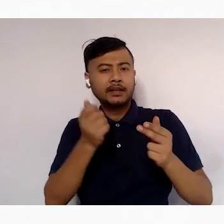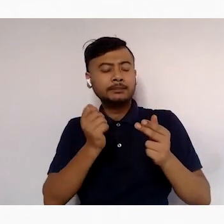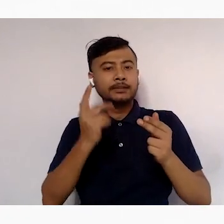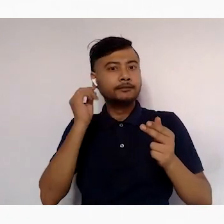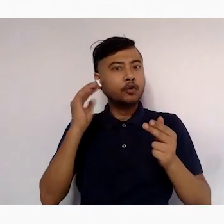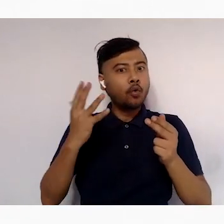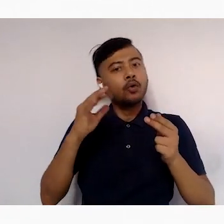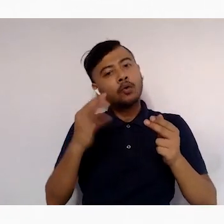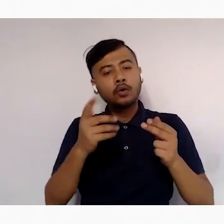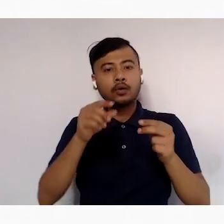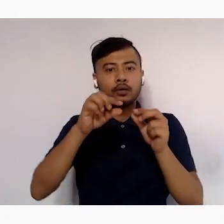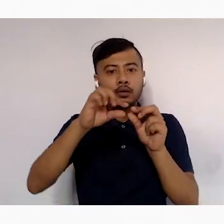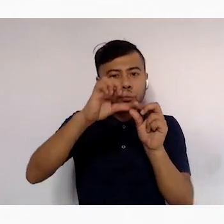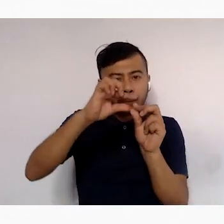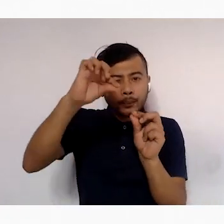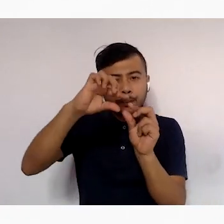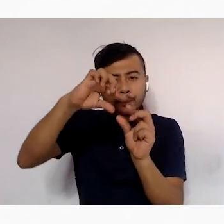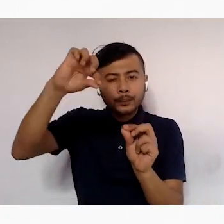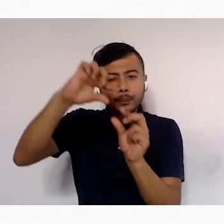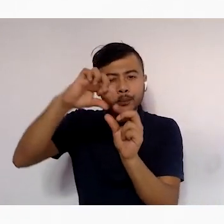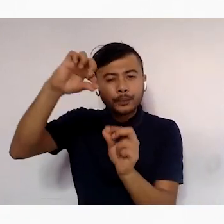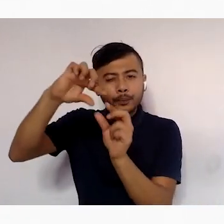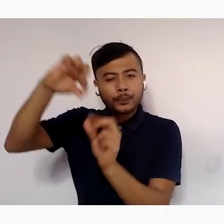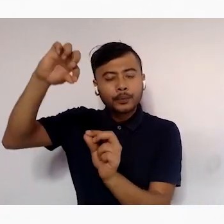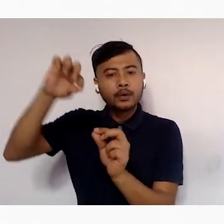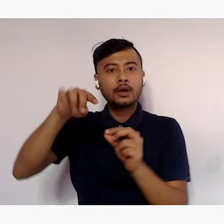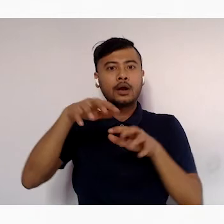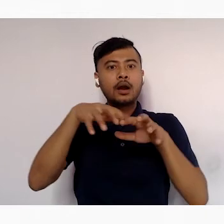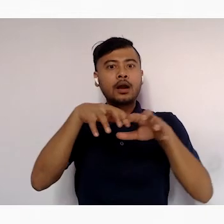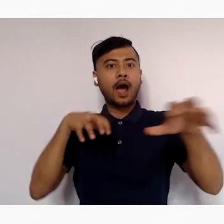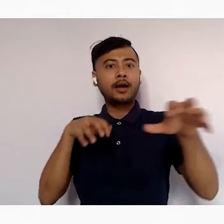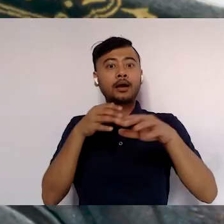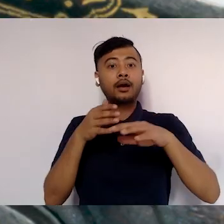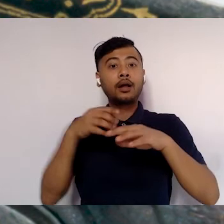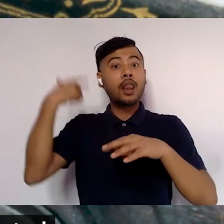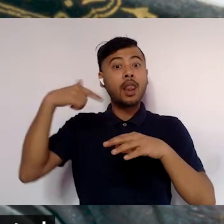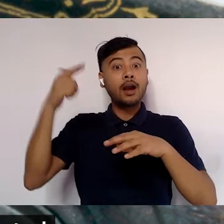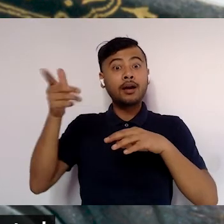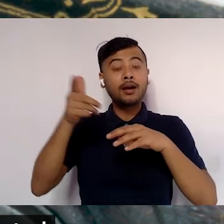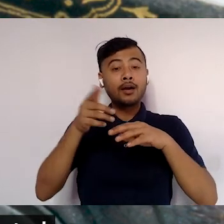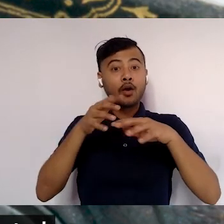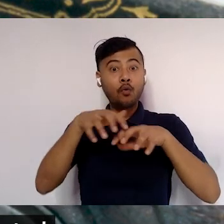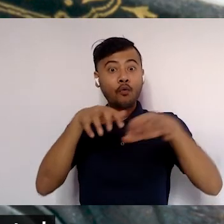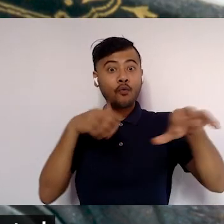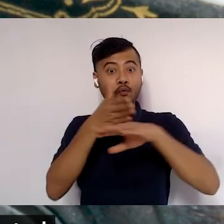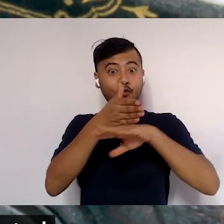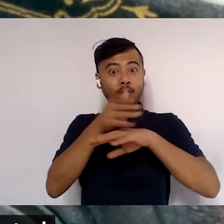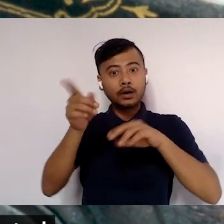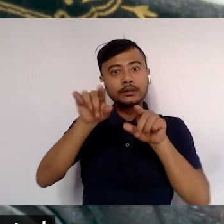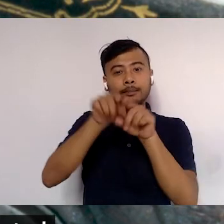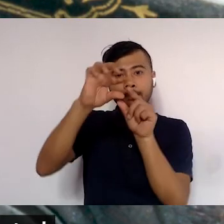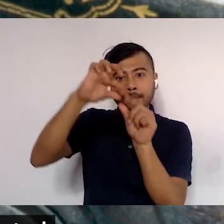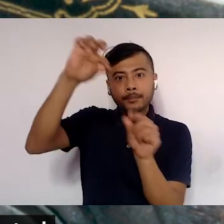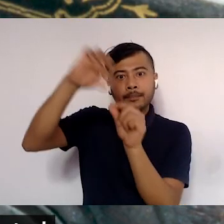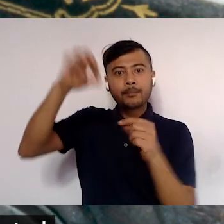that are the same shape as the stylized, much larger stripes on the wooden tiger. Even the steel hammer of the